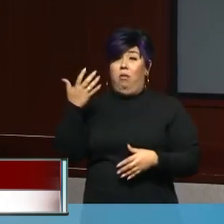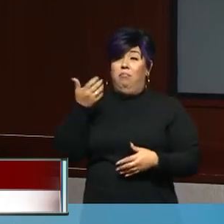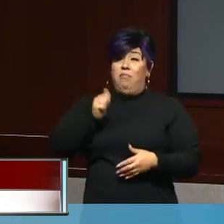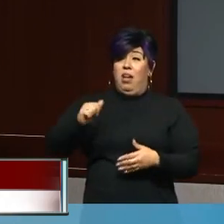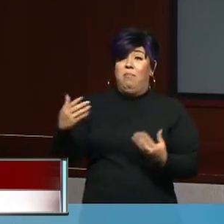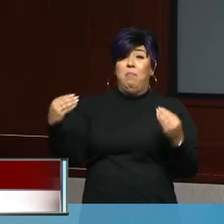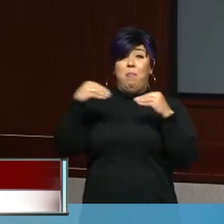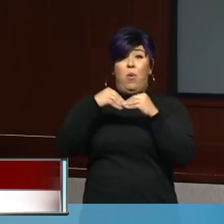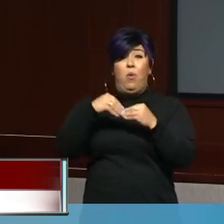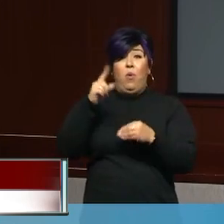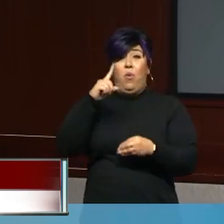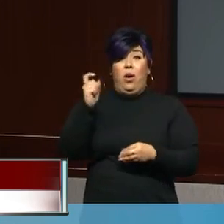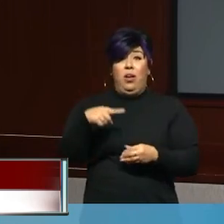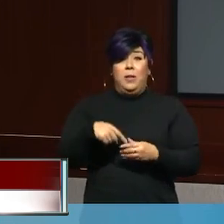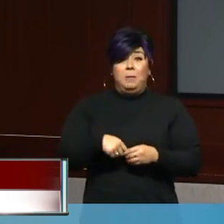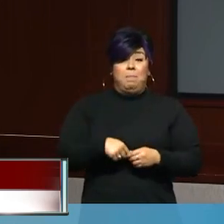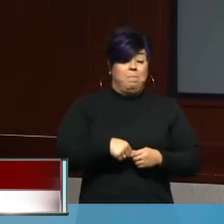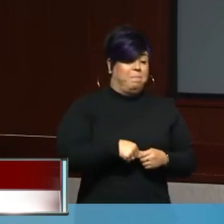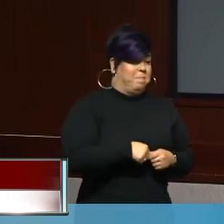questions?